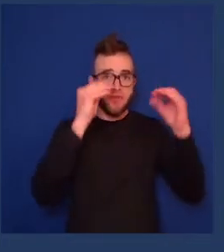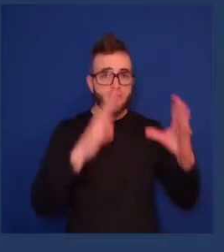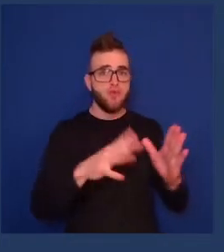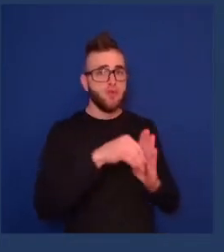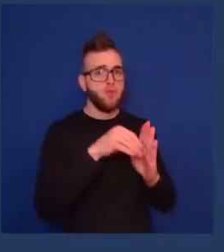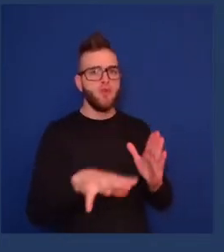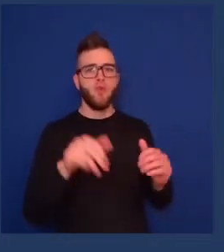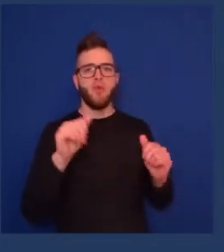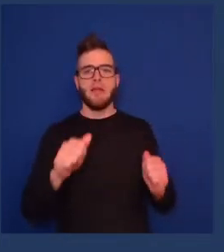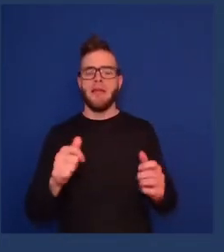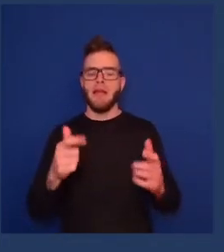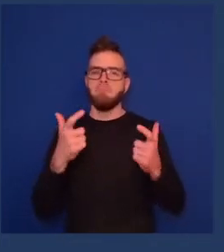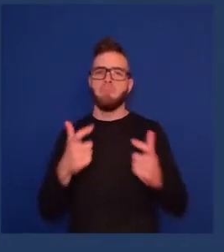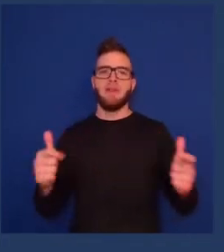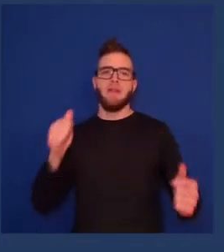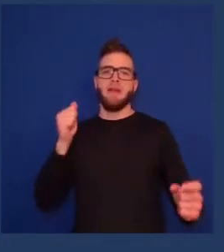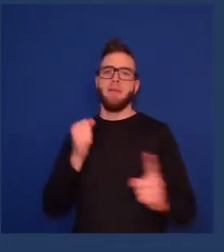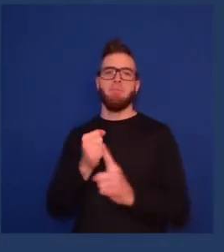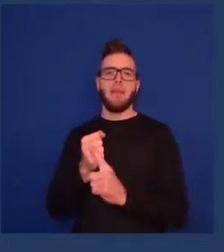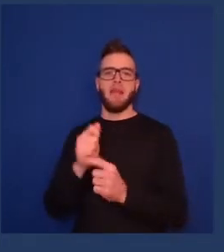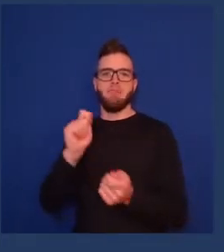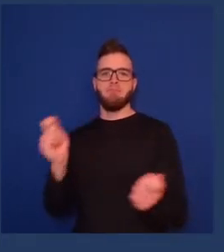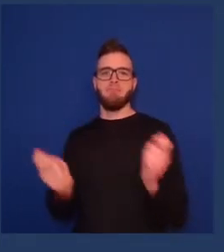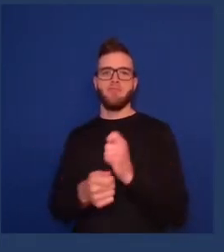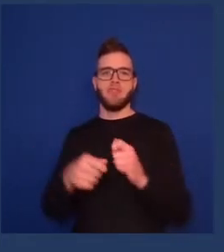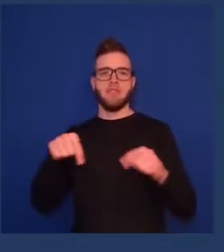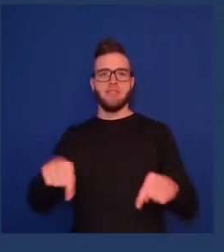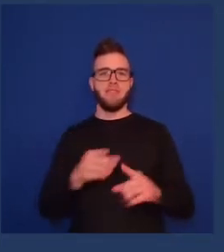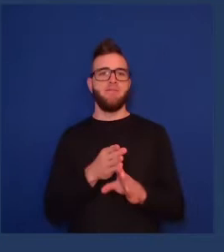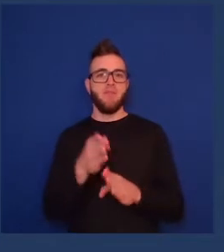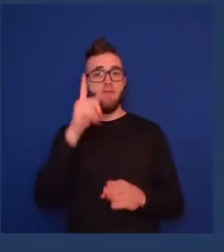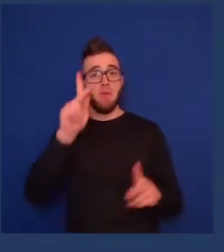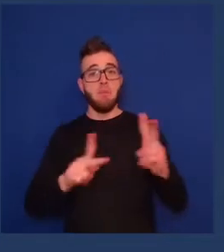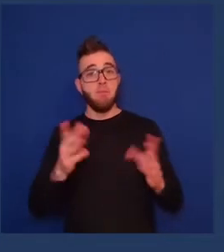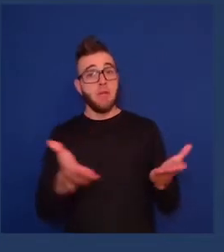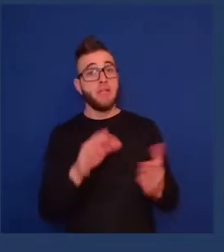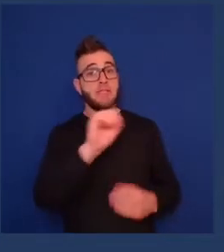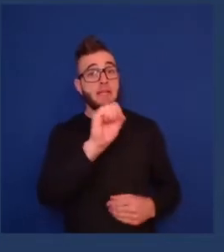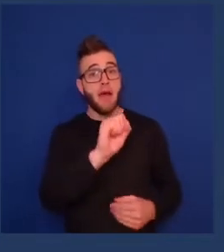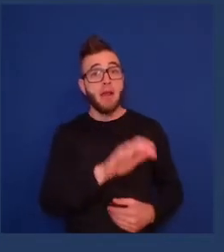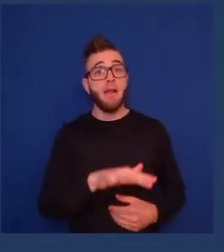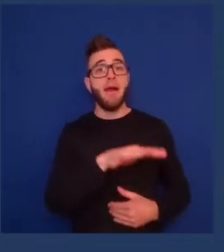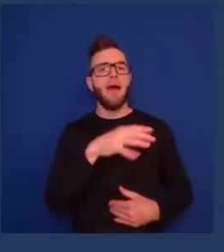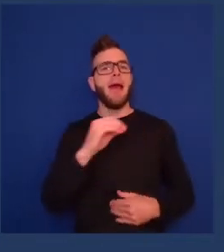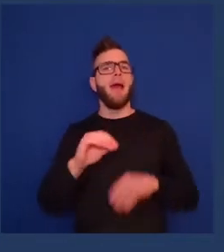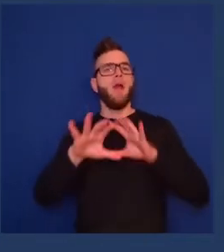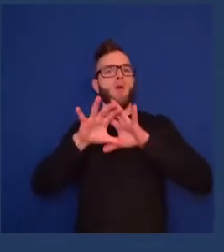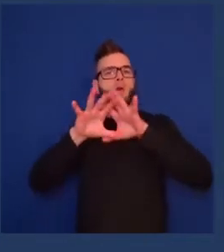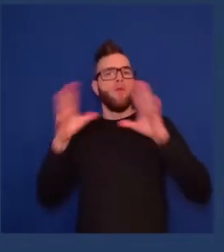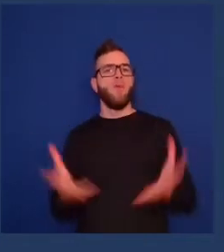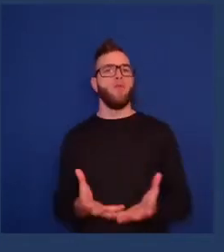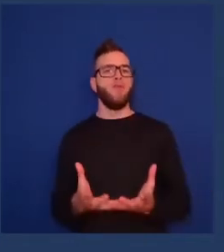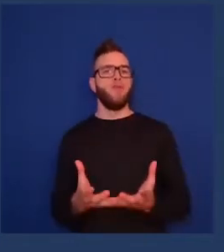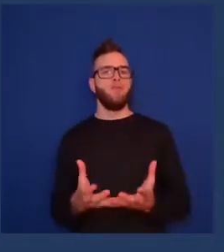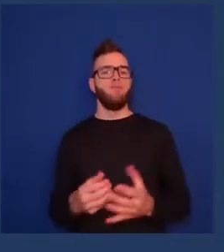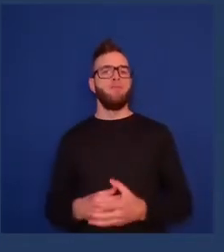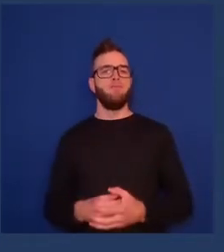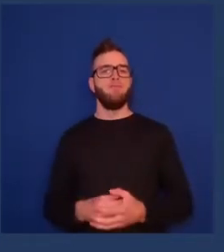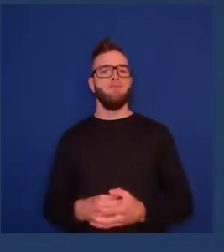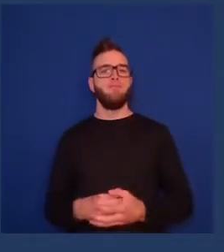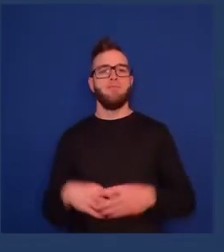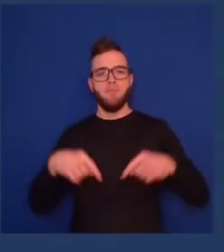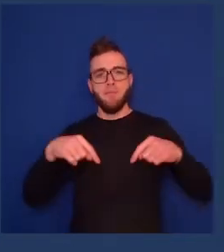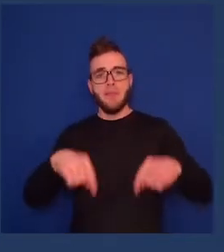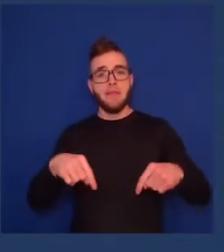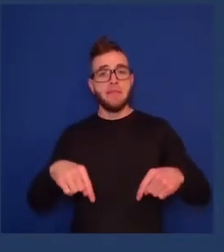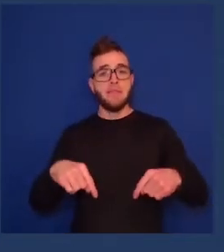our faculty, students, and staff, that together we can make a meaningful impact in this field for the people here